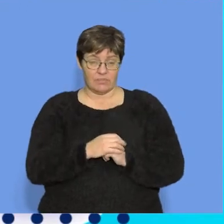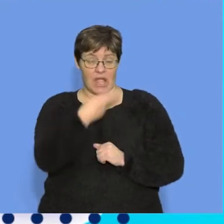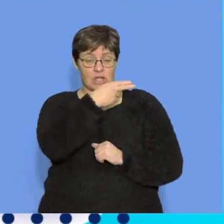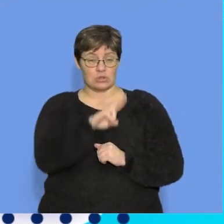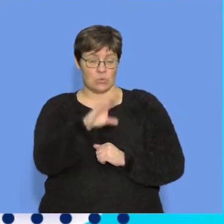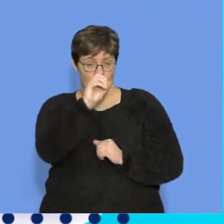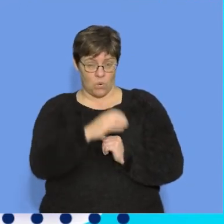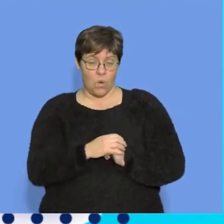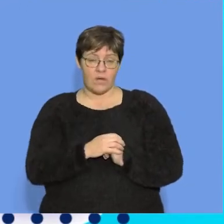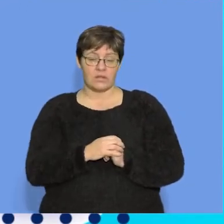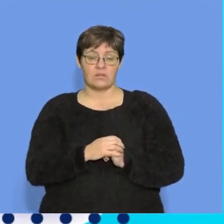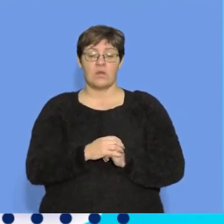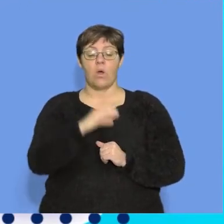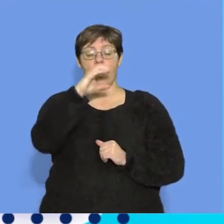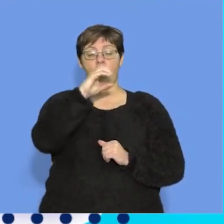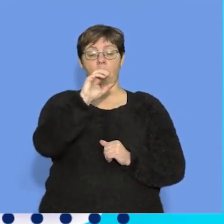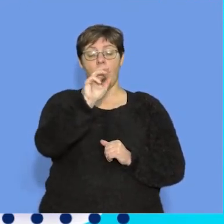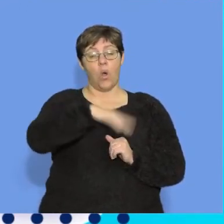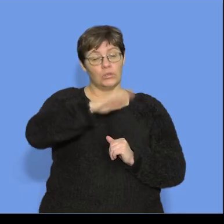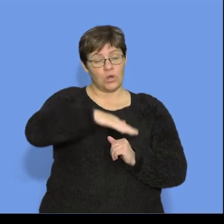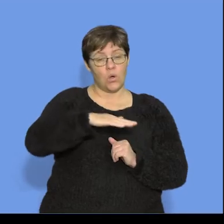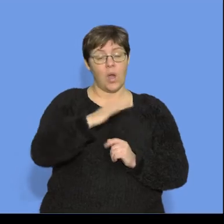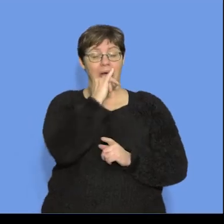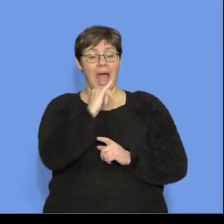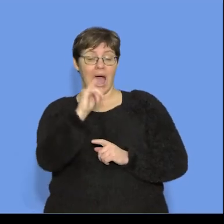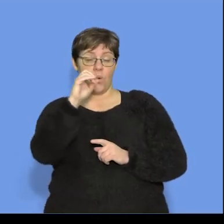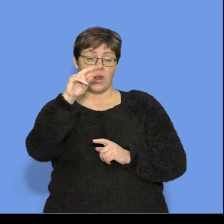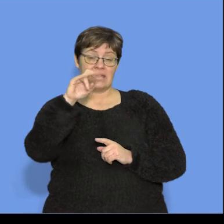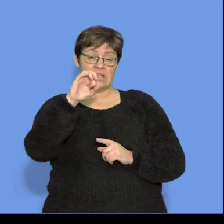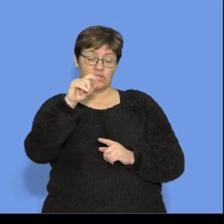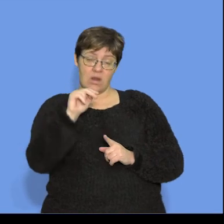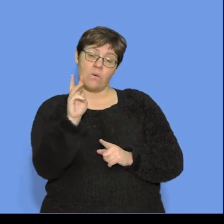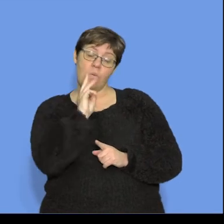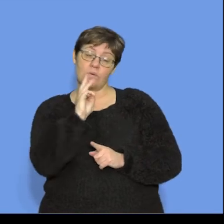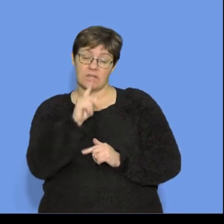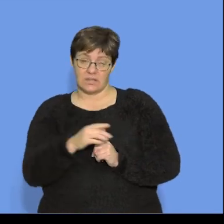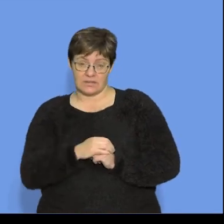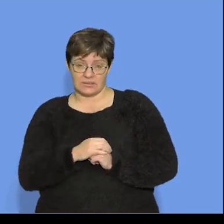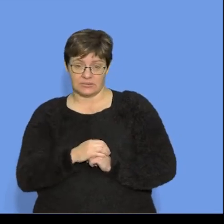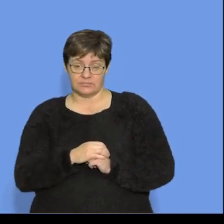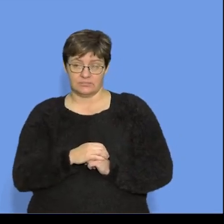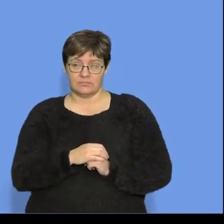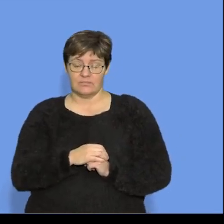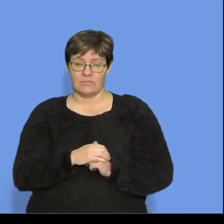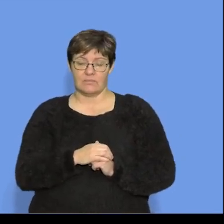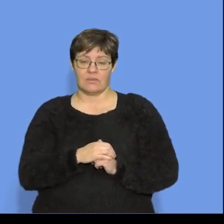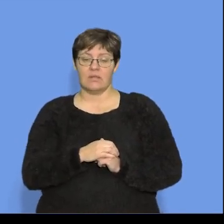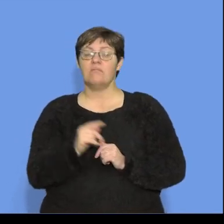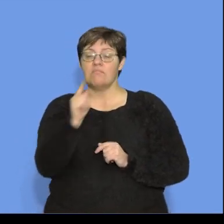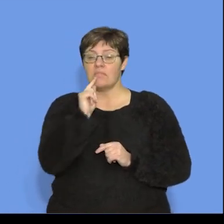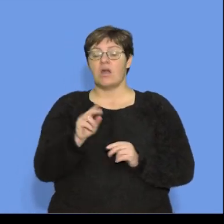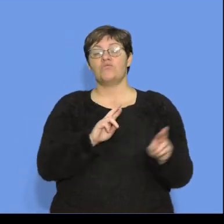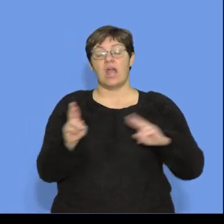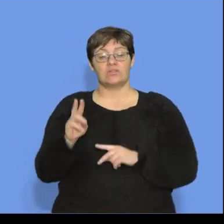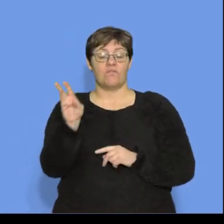the auto-ionization of water. So have a look here. Auto-ionization of water is the